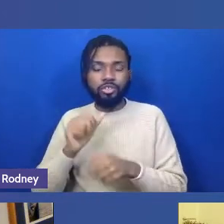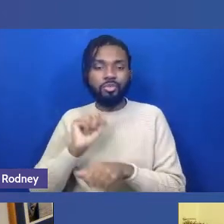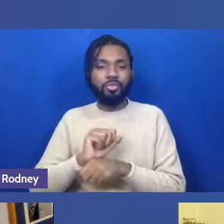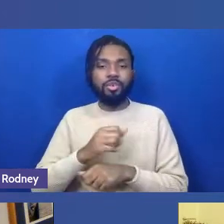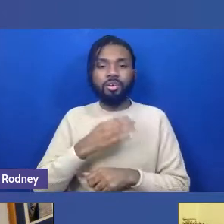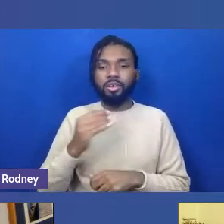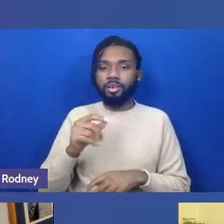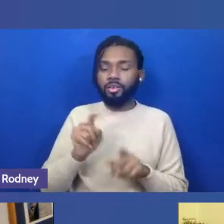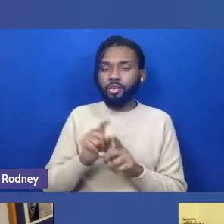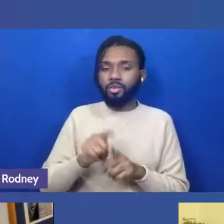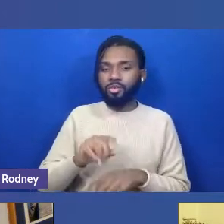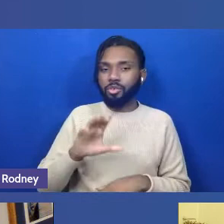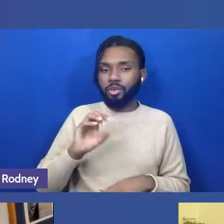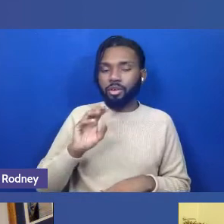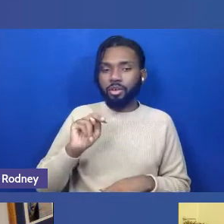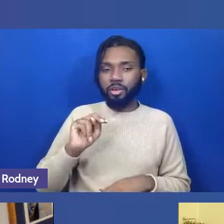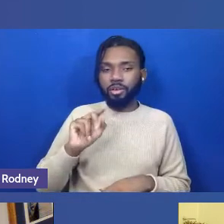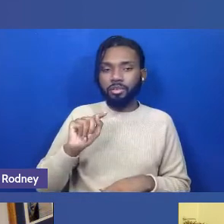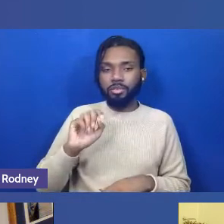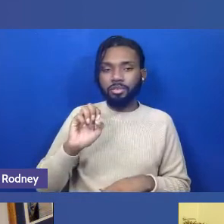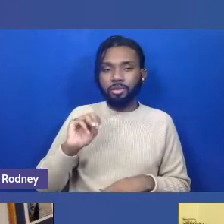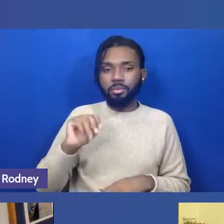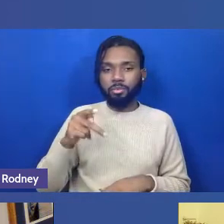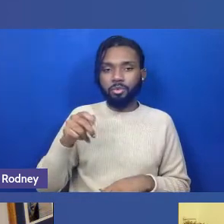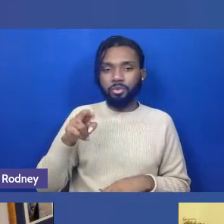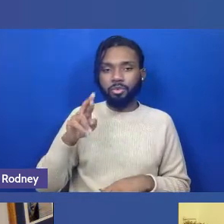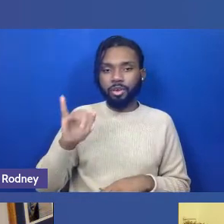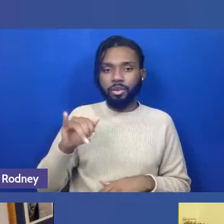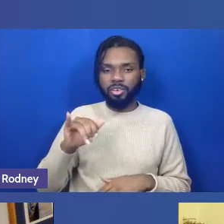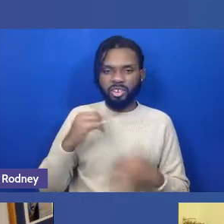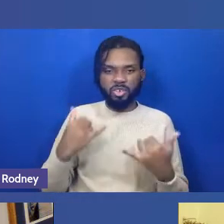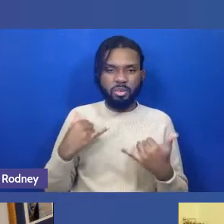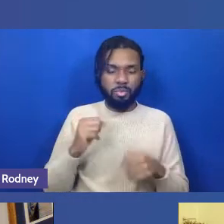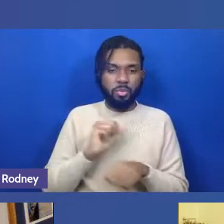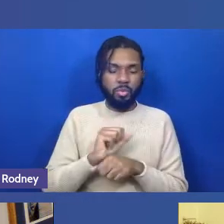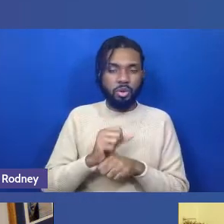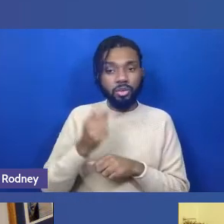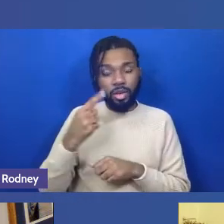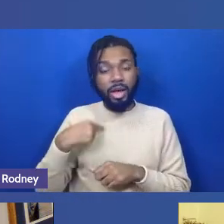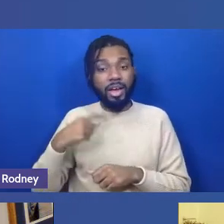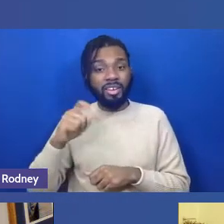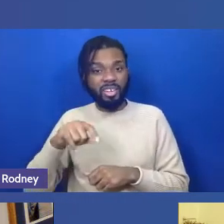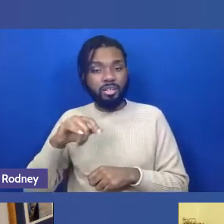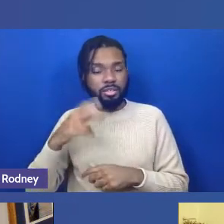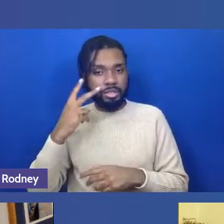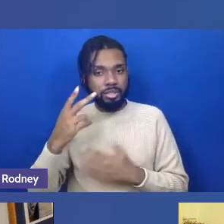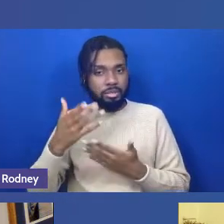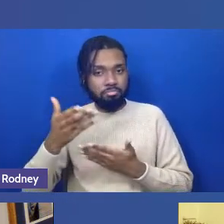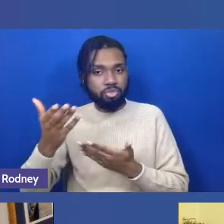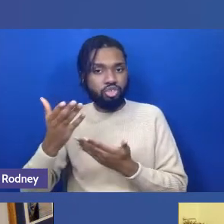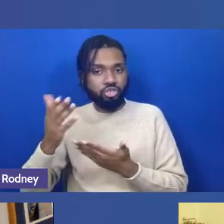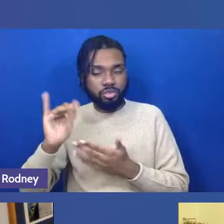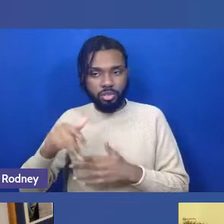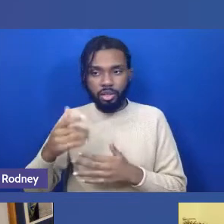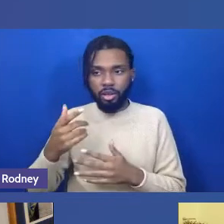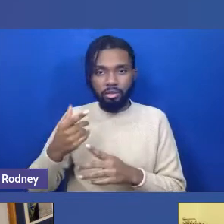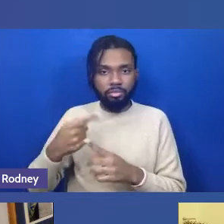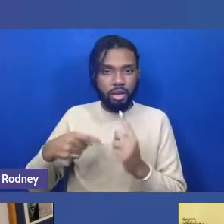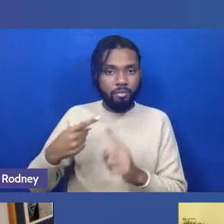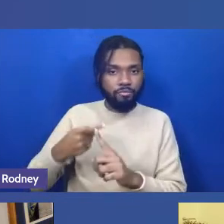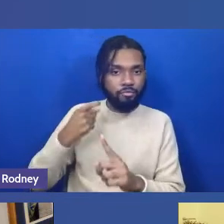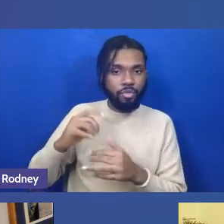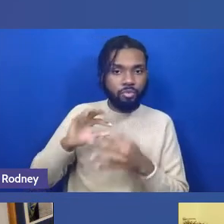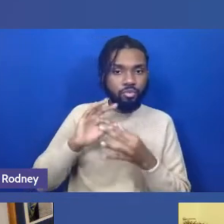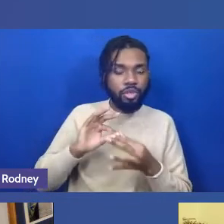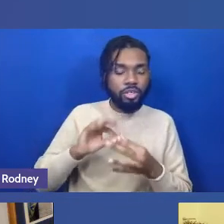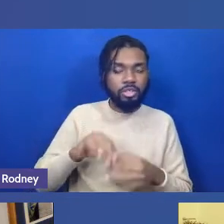so I also need the pitches that come from relationships. I need the ones where